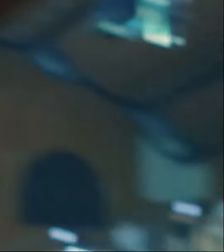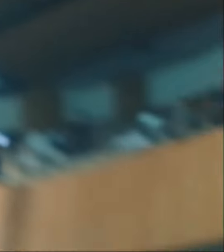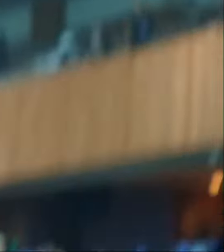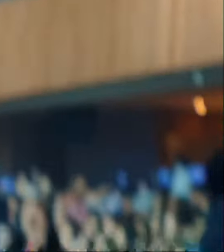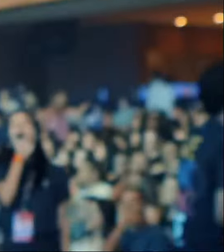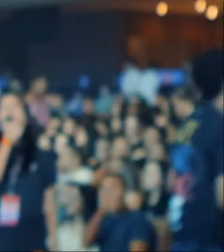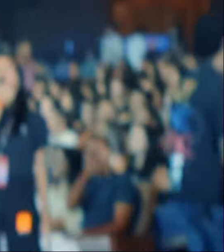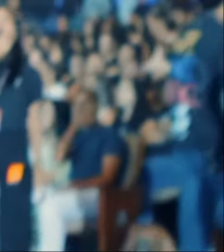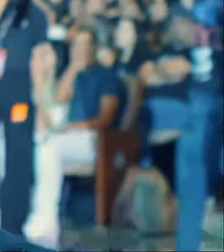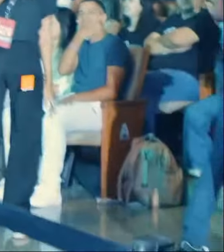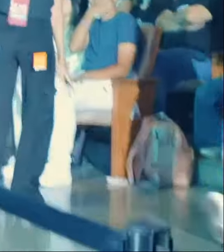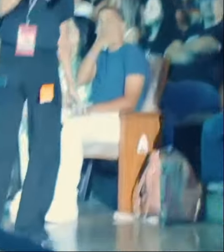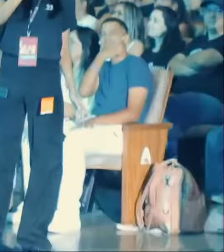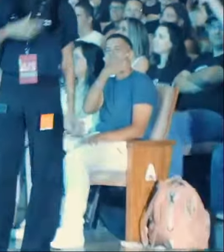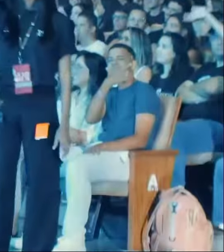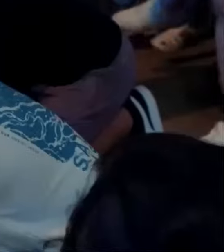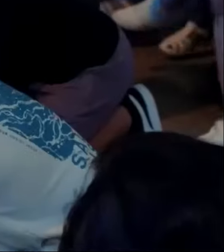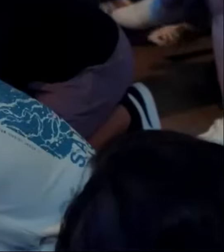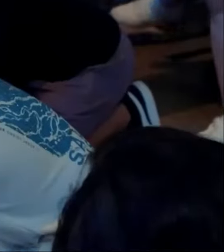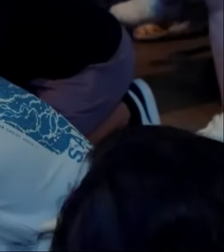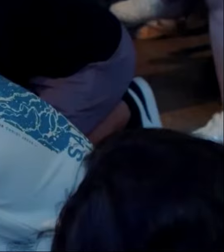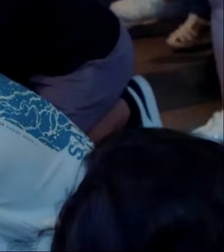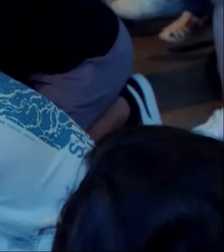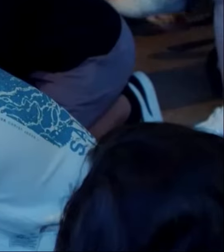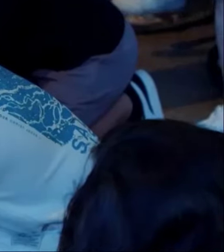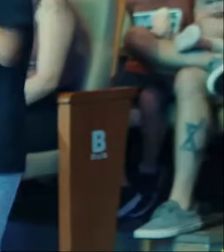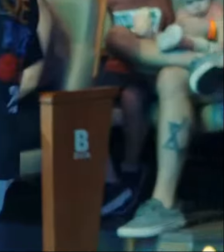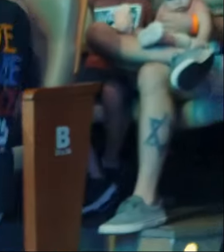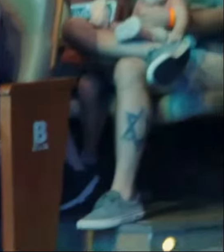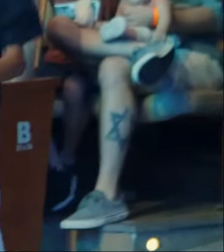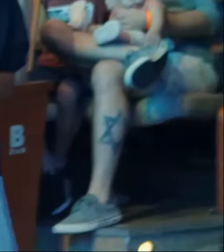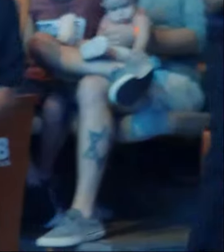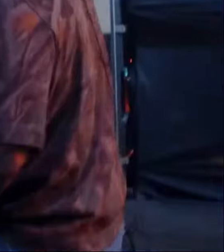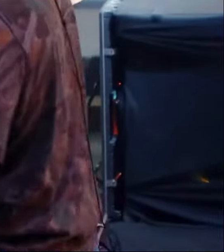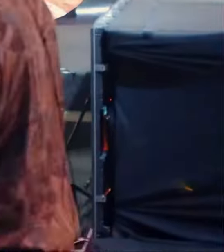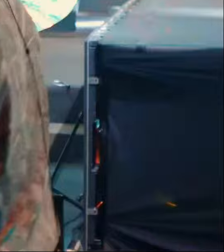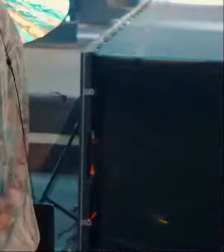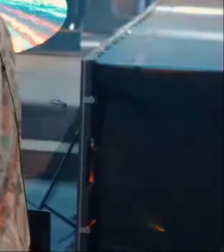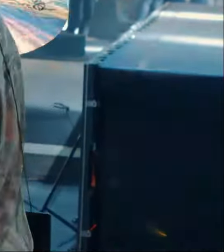Stop playing these games, stop playing these games. Stop playing these games.